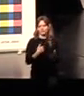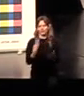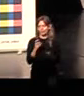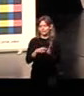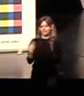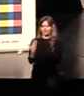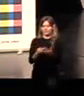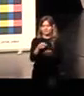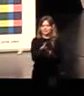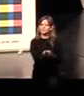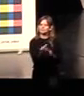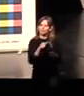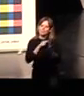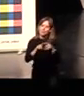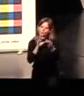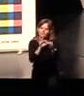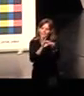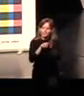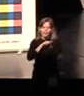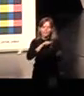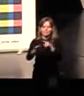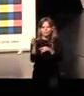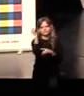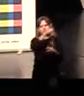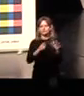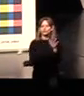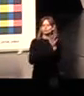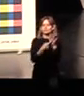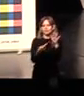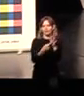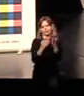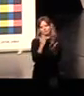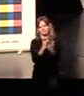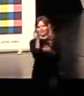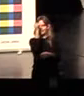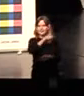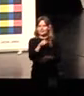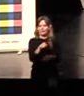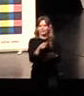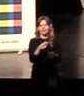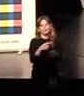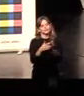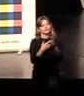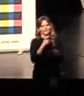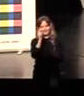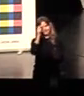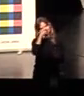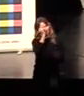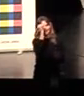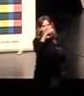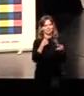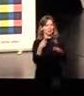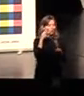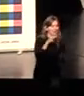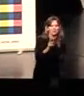oost en games and most critical academic ella je stapt uit de vis academic ivory tower en in